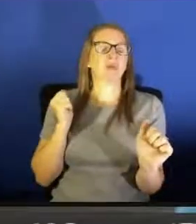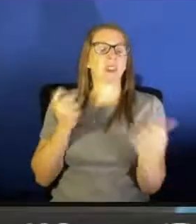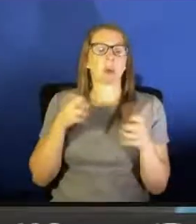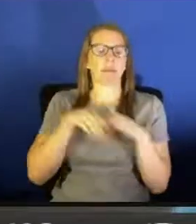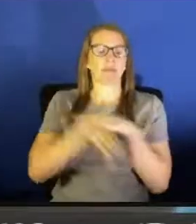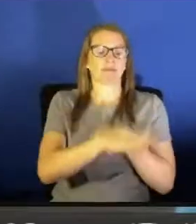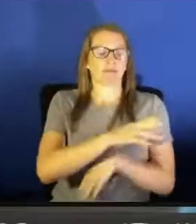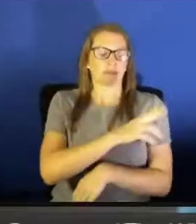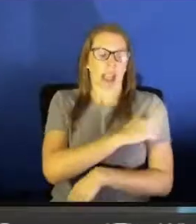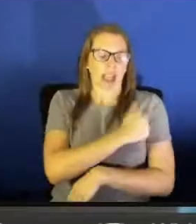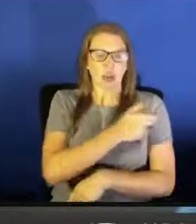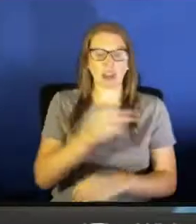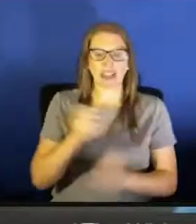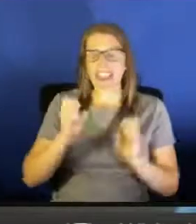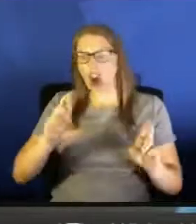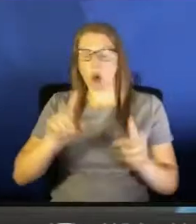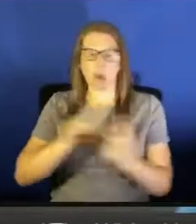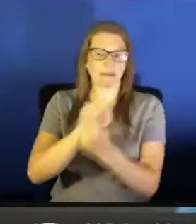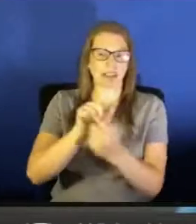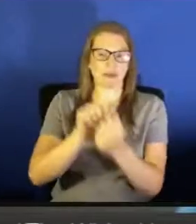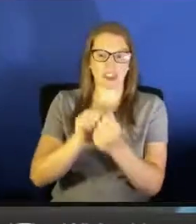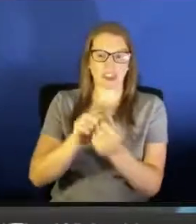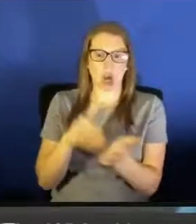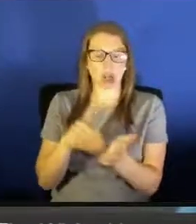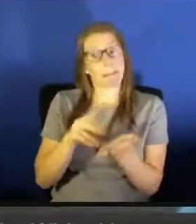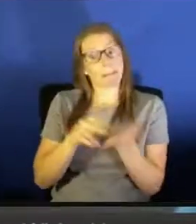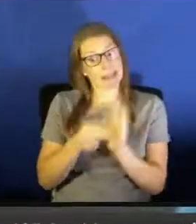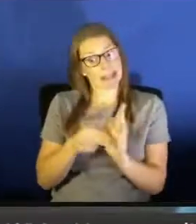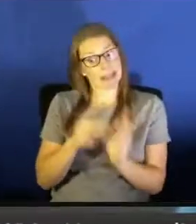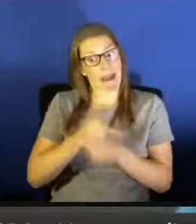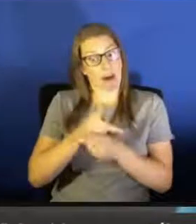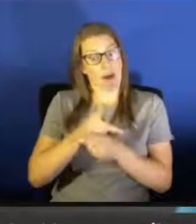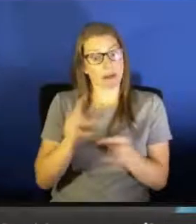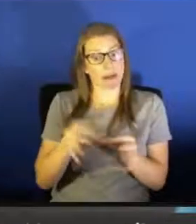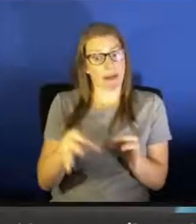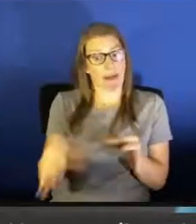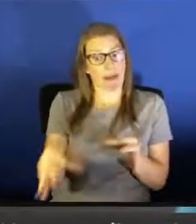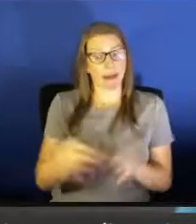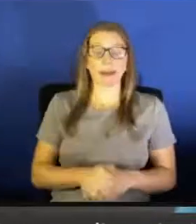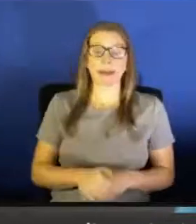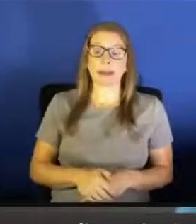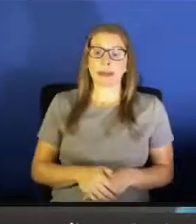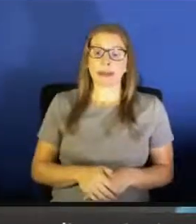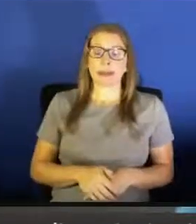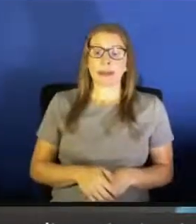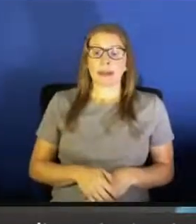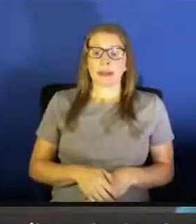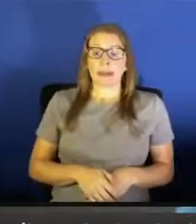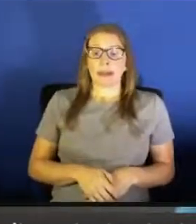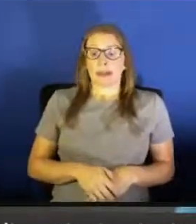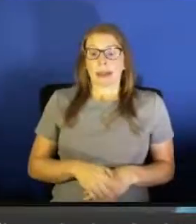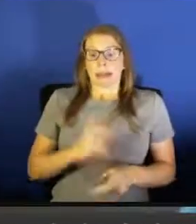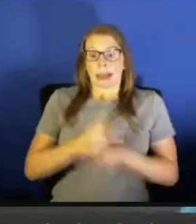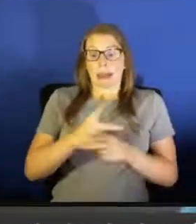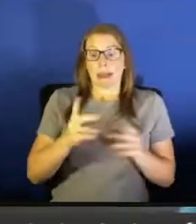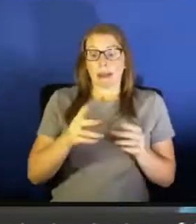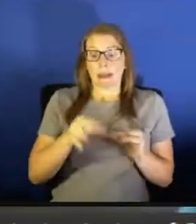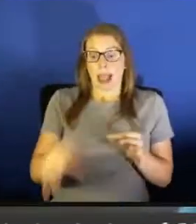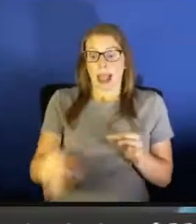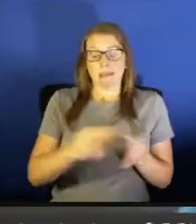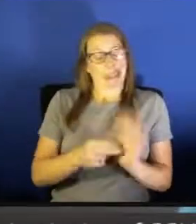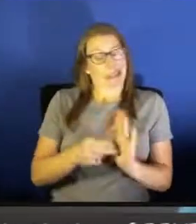into the ER or seeing their doctor, which can create a delay in their care. And a delay in care can lead to poor outcomes. Patients may